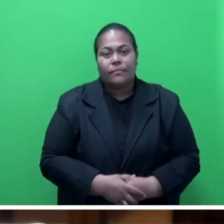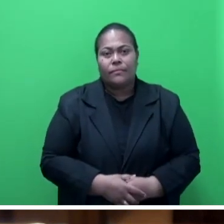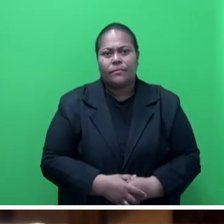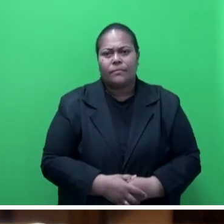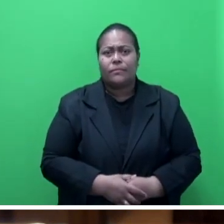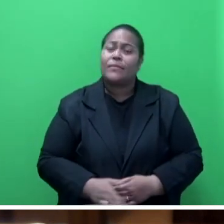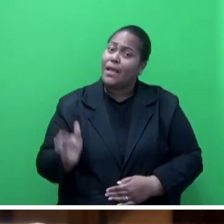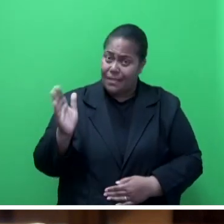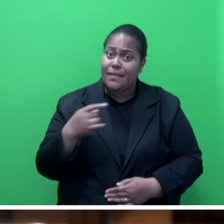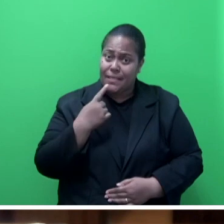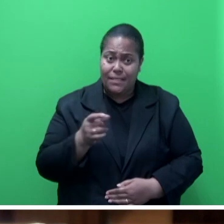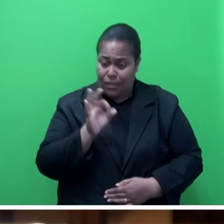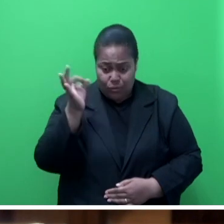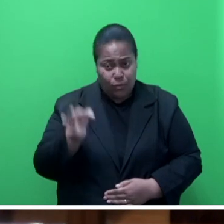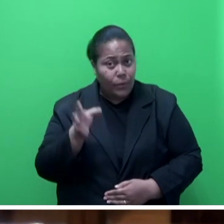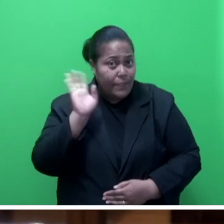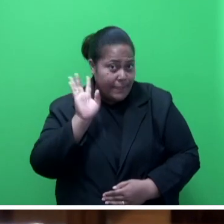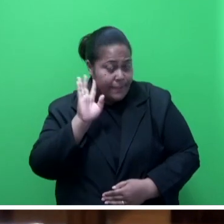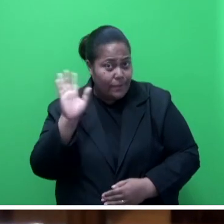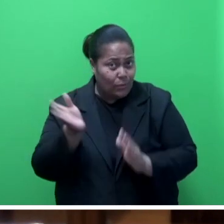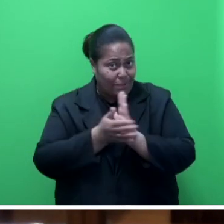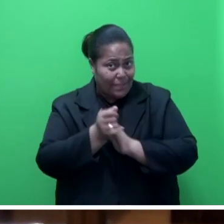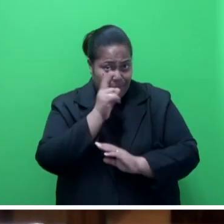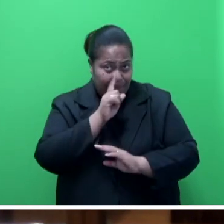experts, to the experts around the world.